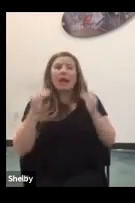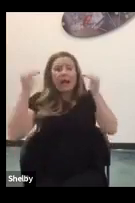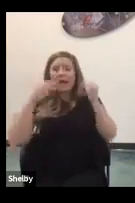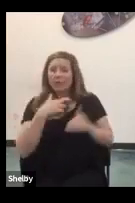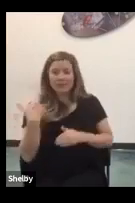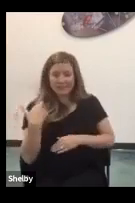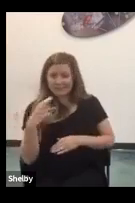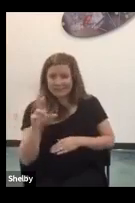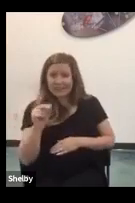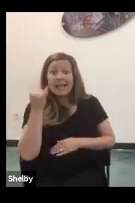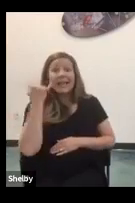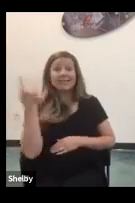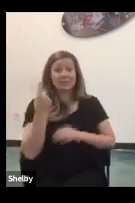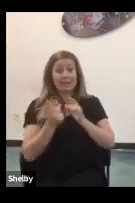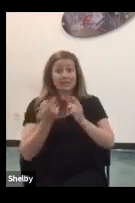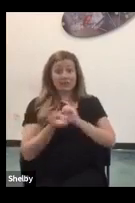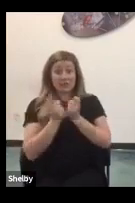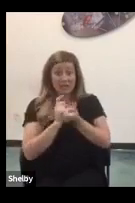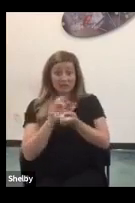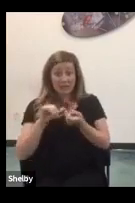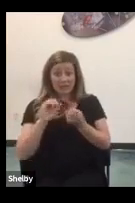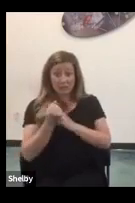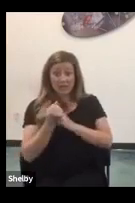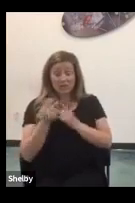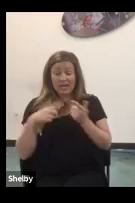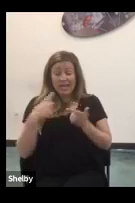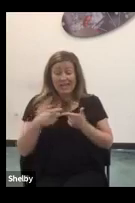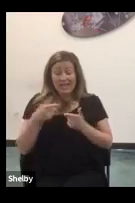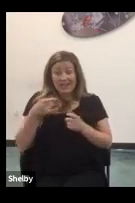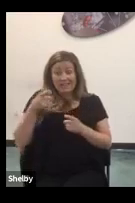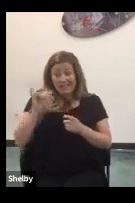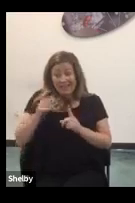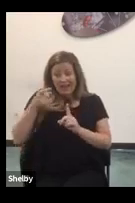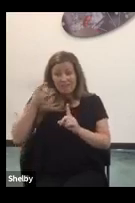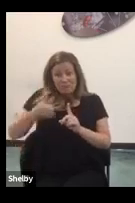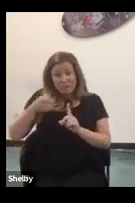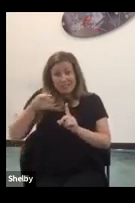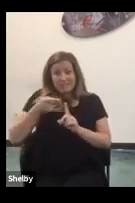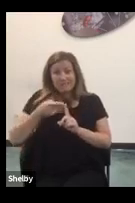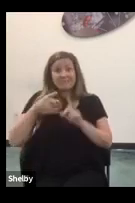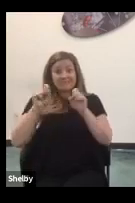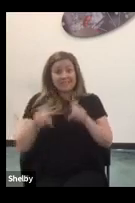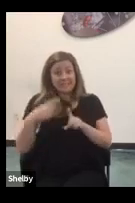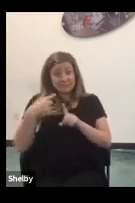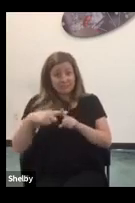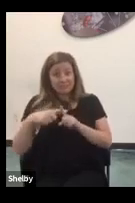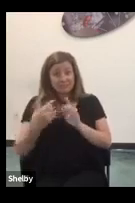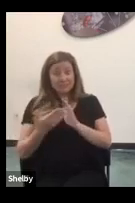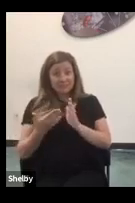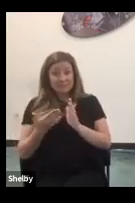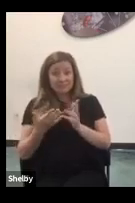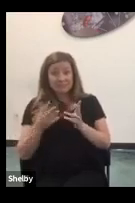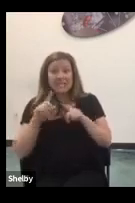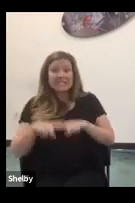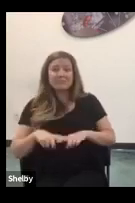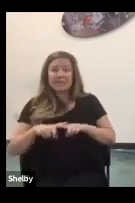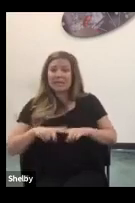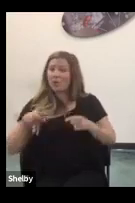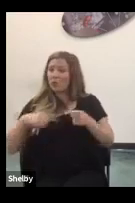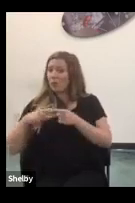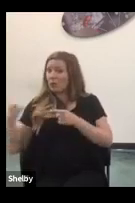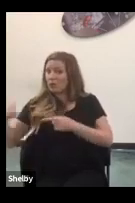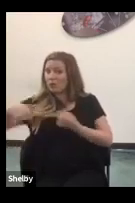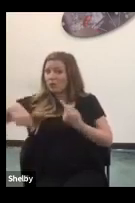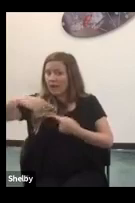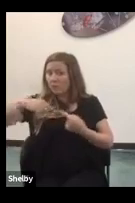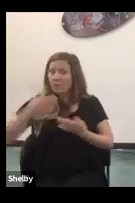If something changes in that scenario and that contact becomes a case, depending on when your exposure was, you may